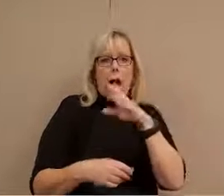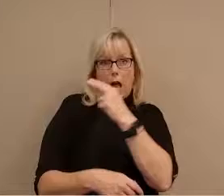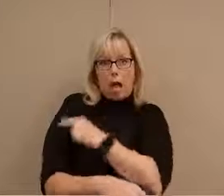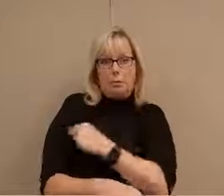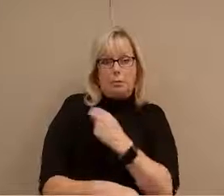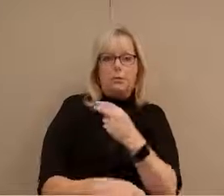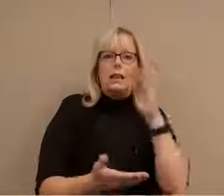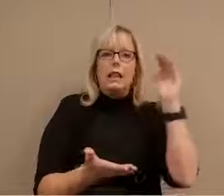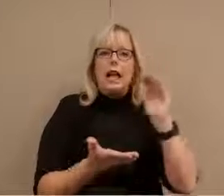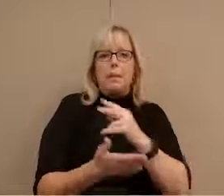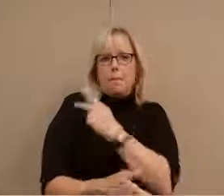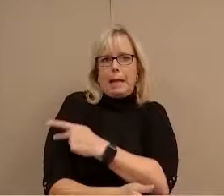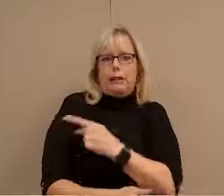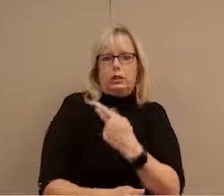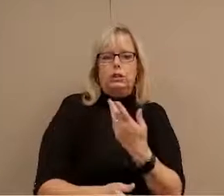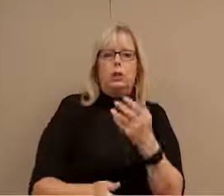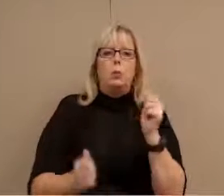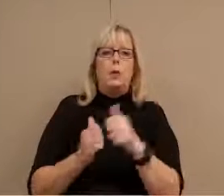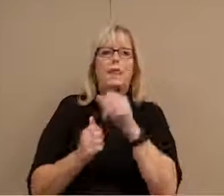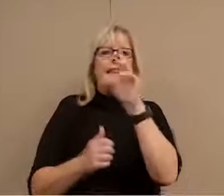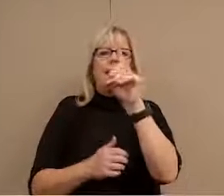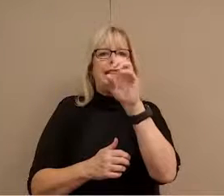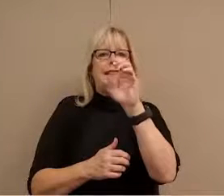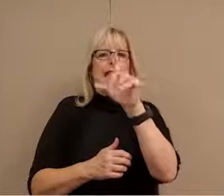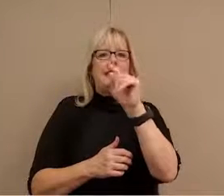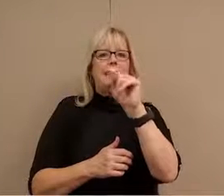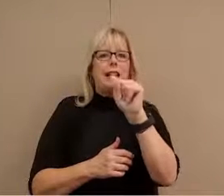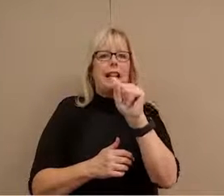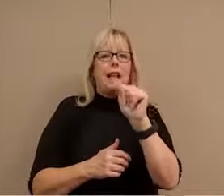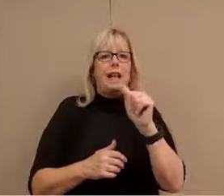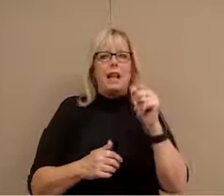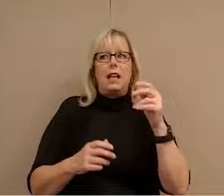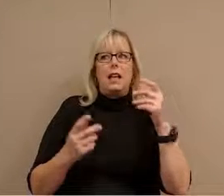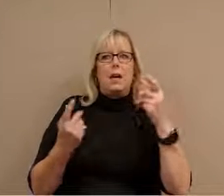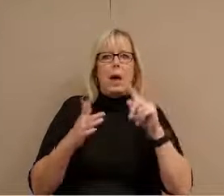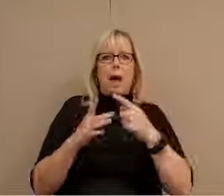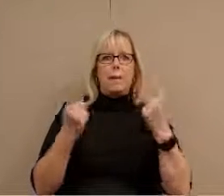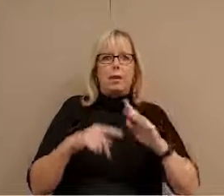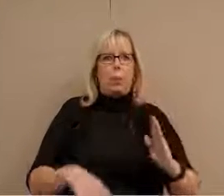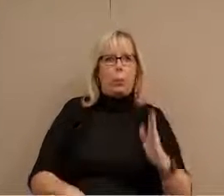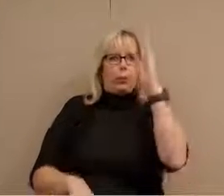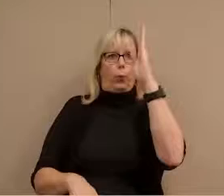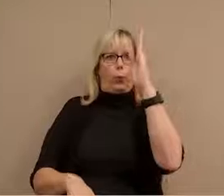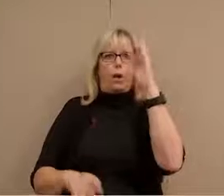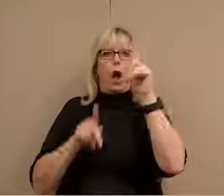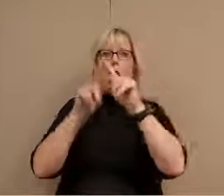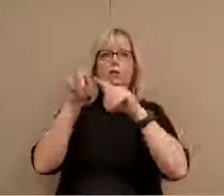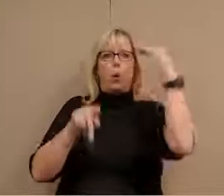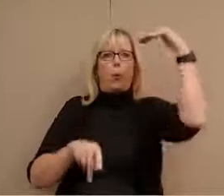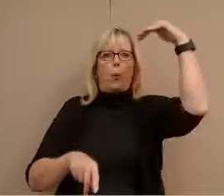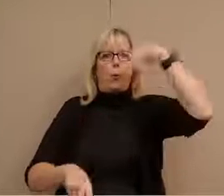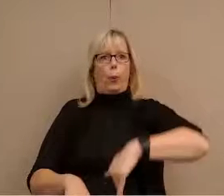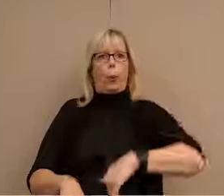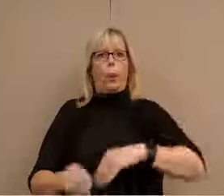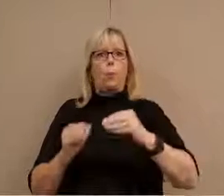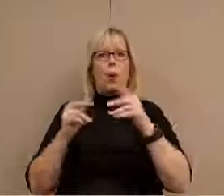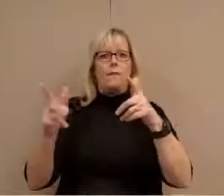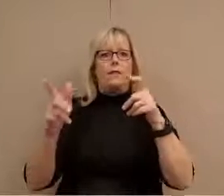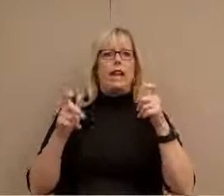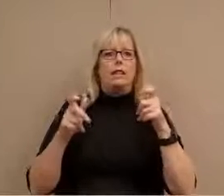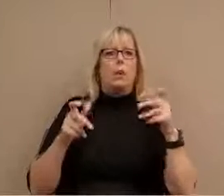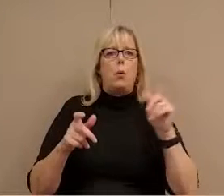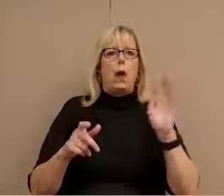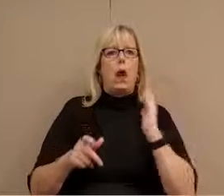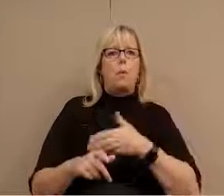they say is, and with the Delta variant, the curve goes up much steeper, but it also drops off much quicker. Whereas